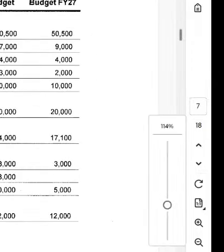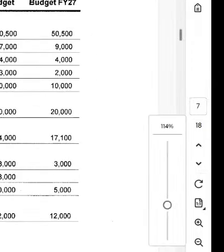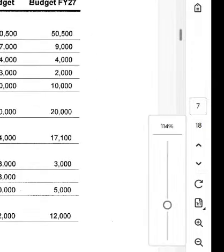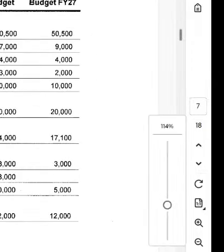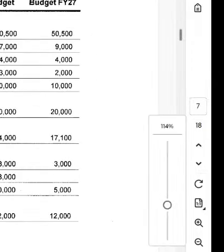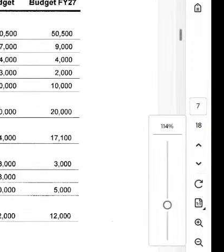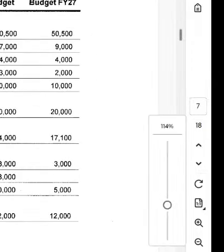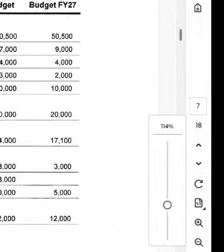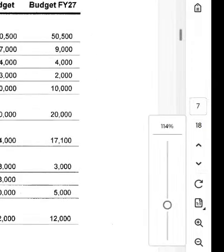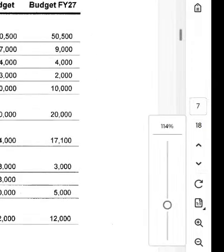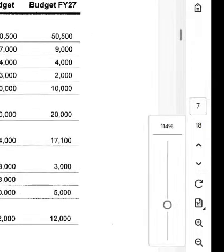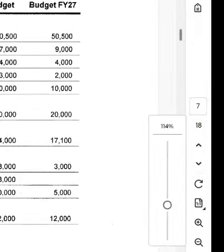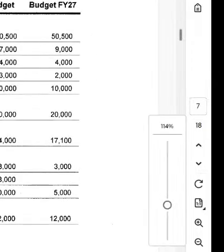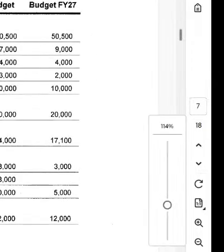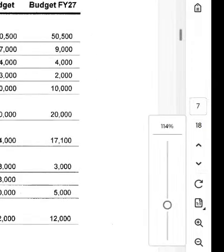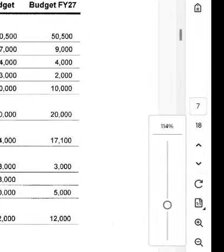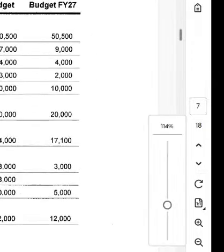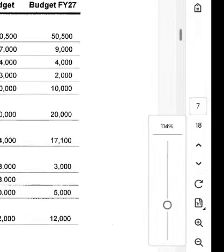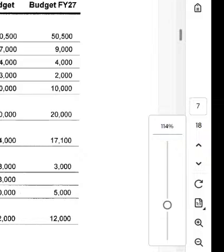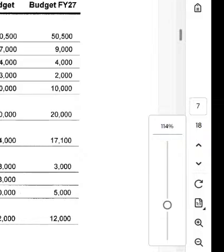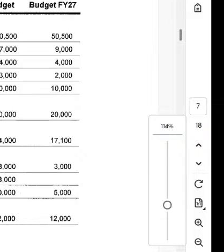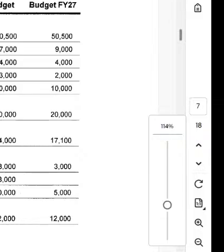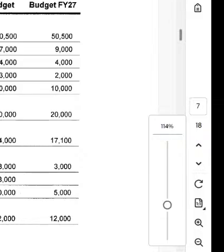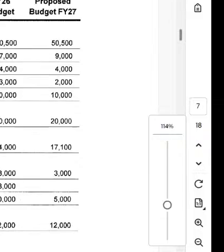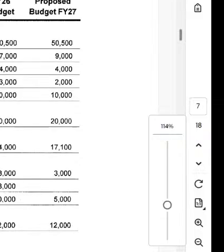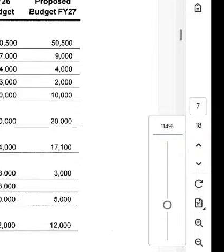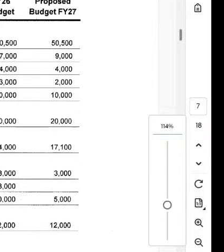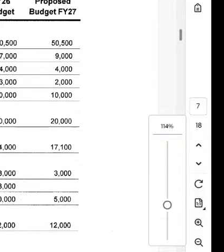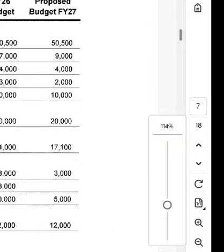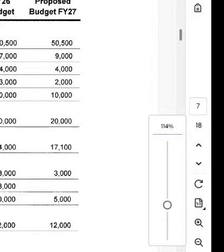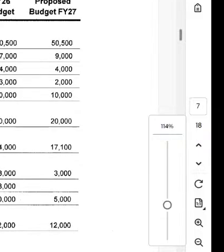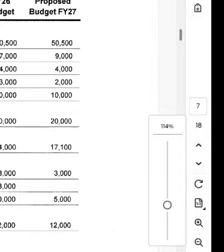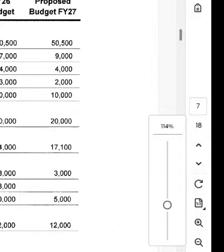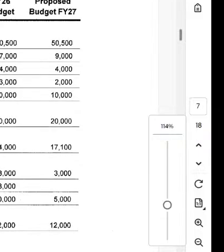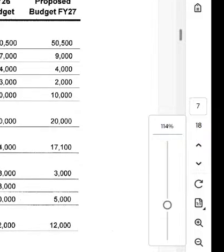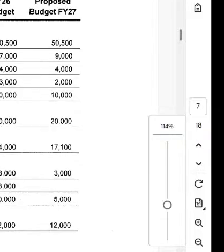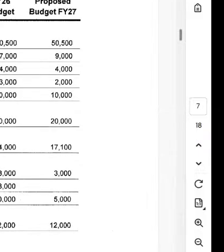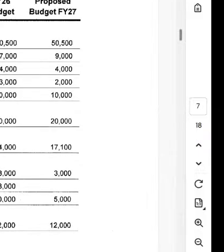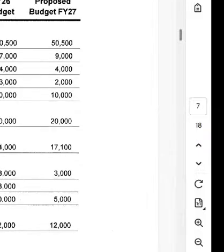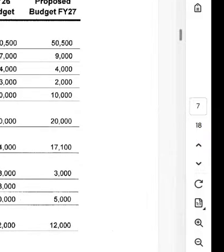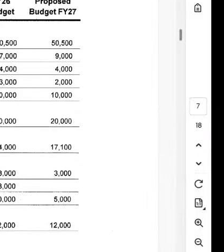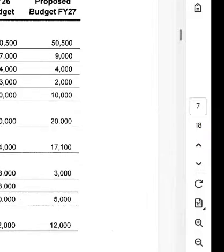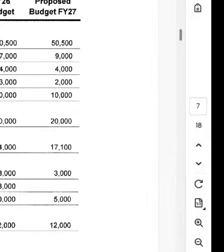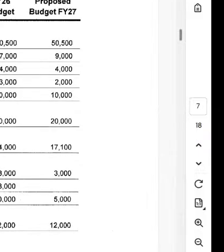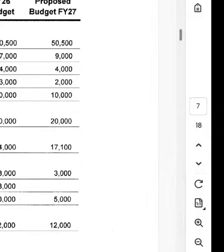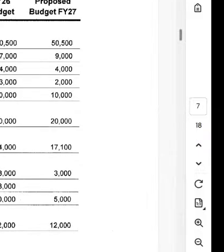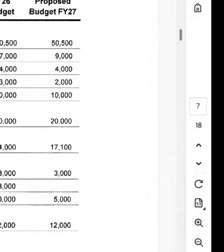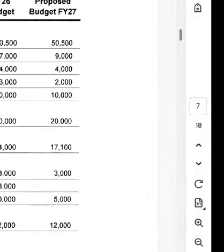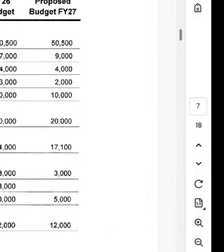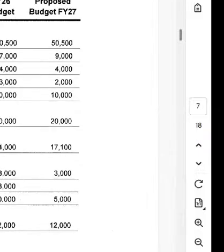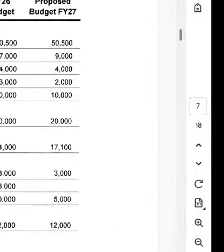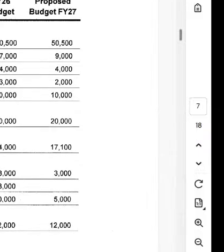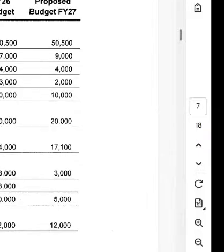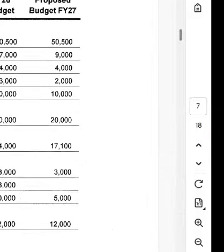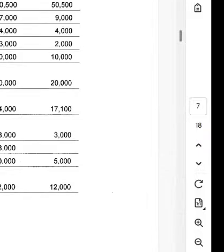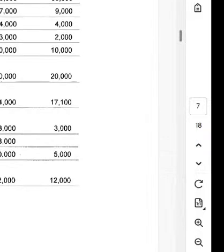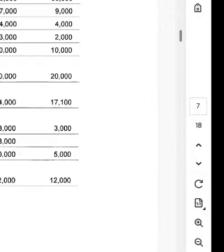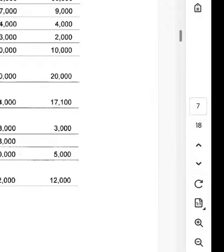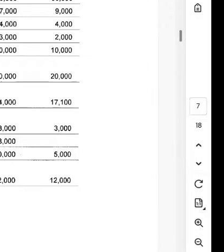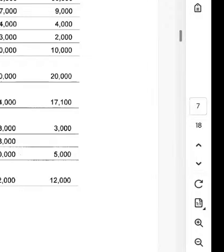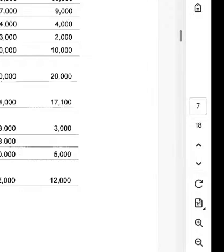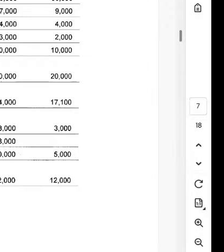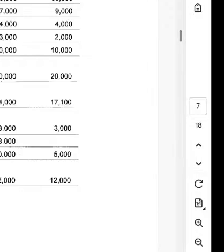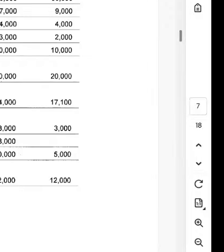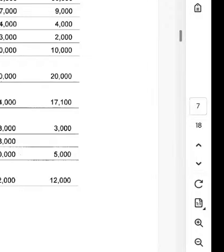numbers. Official expense, we have at $2,000. Constituent service